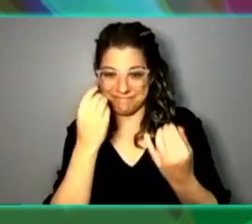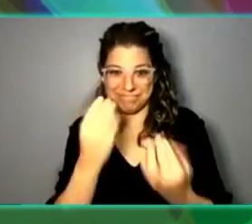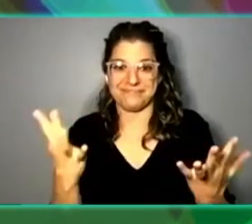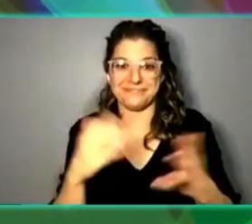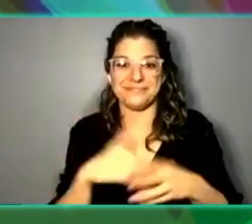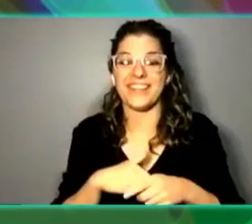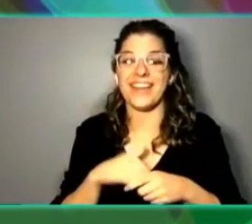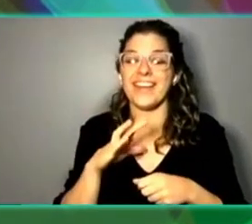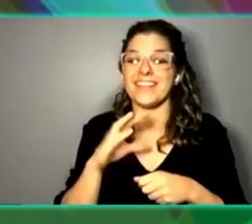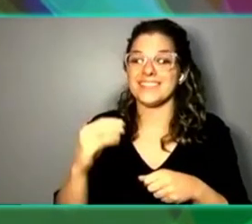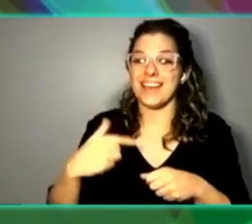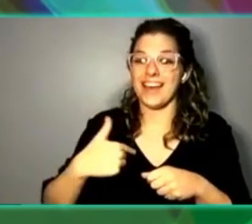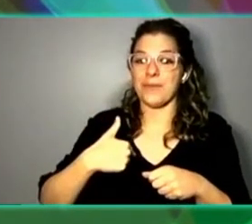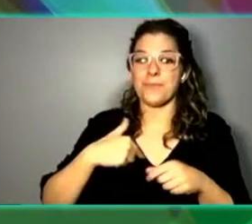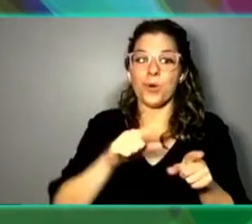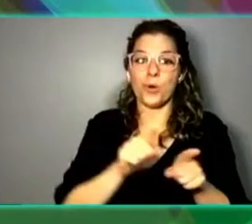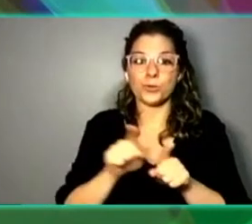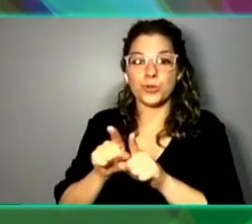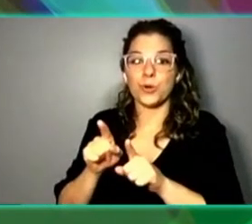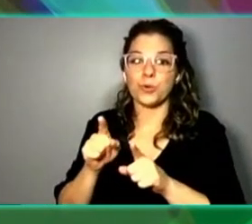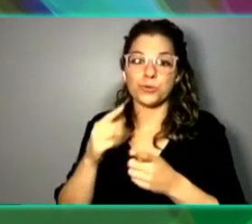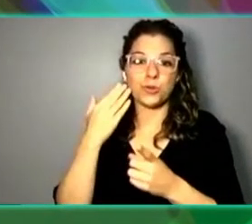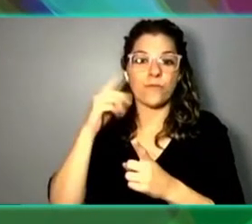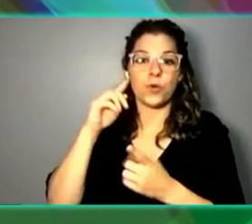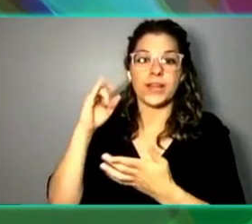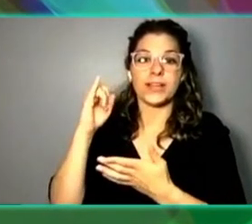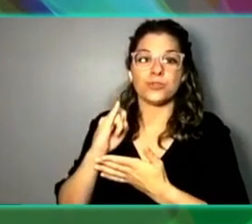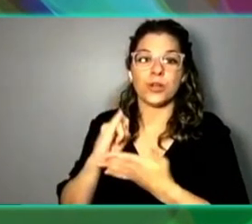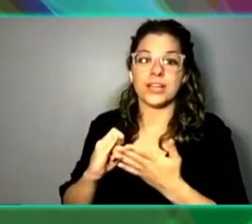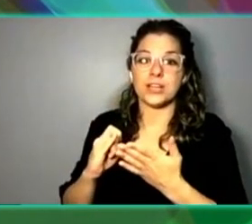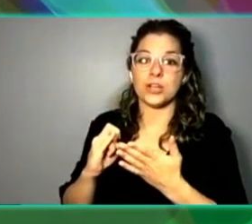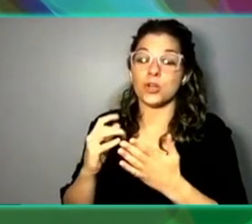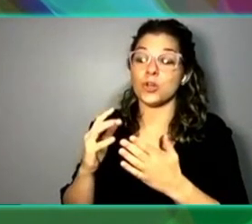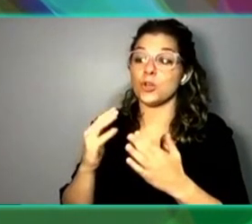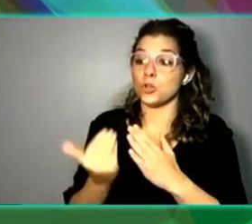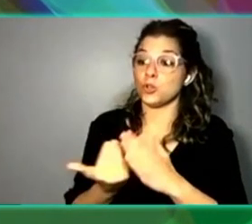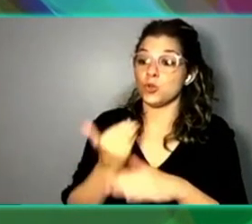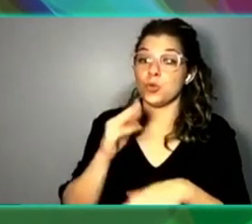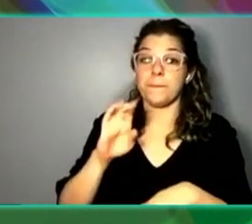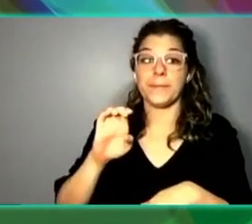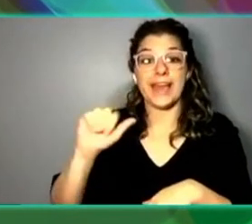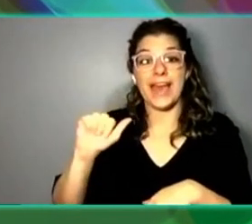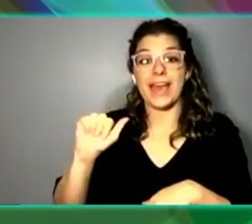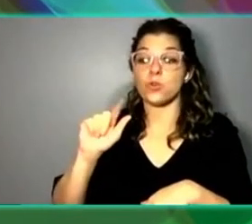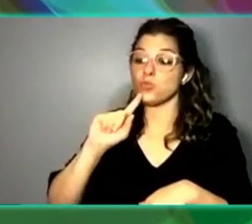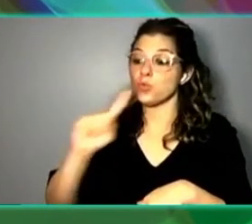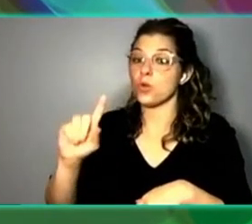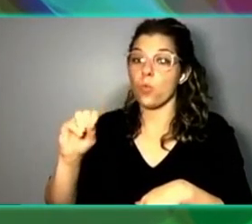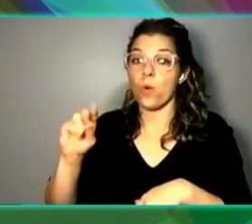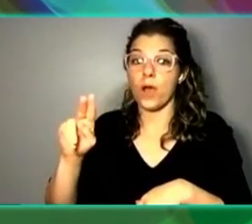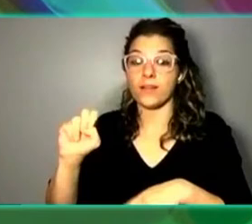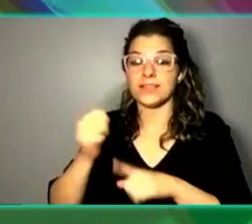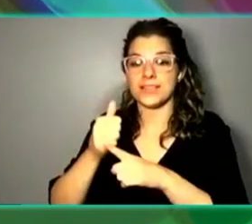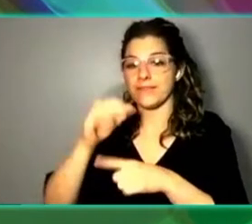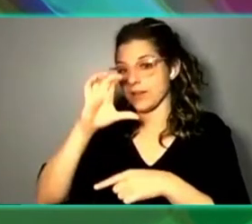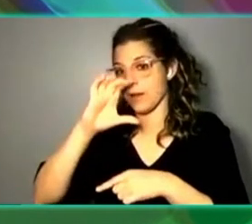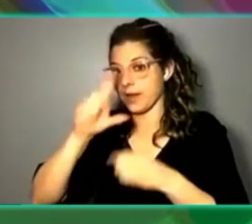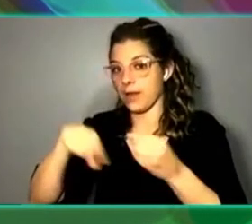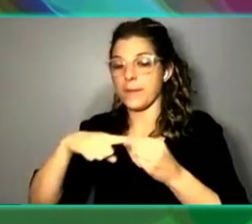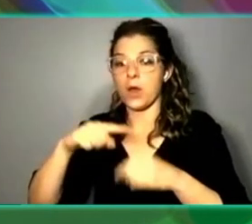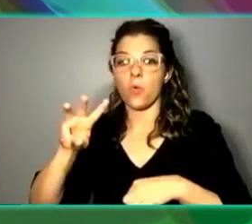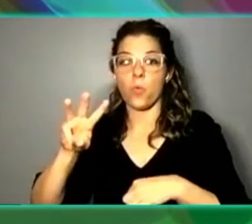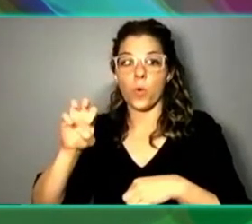And I am also known for illustrating Nubia, Real One, which was a comic about Wonder Woman's